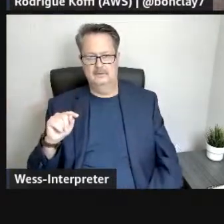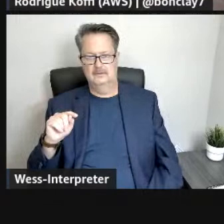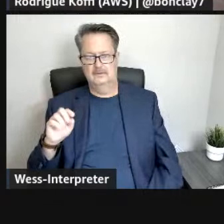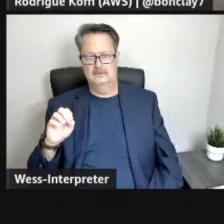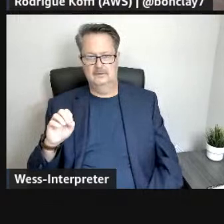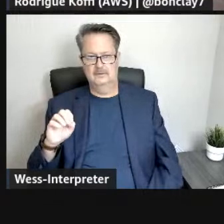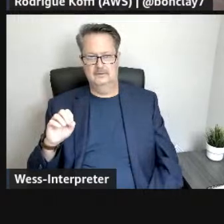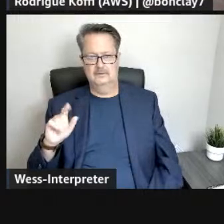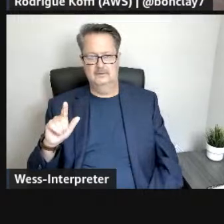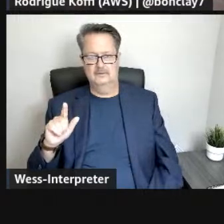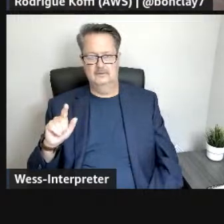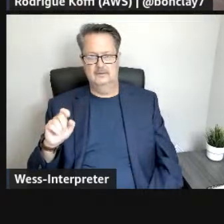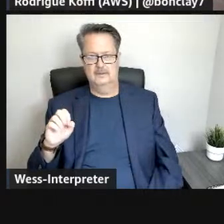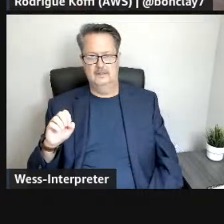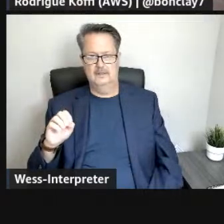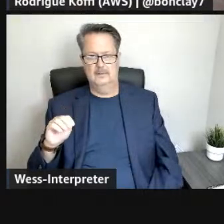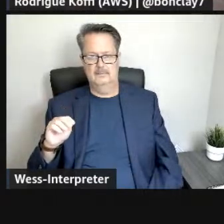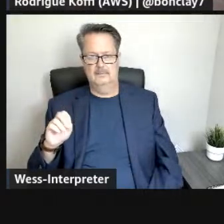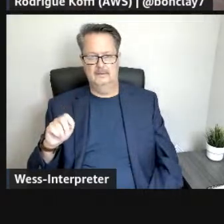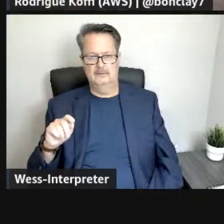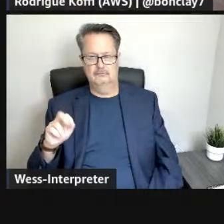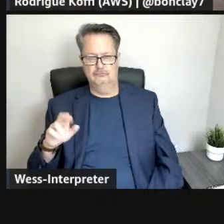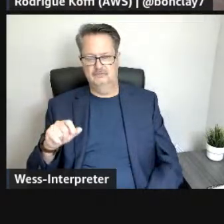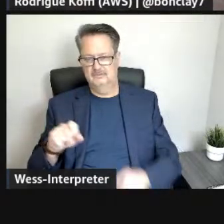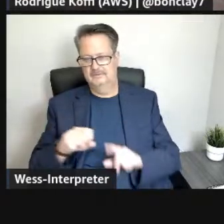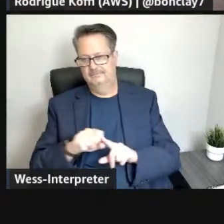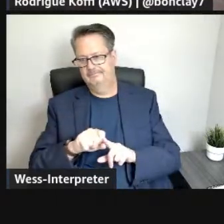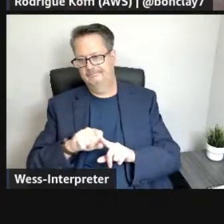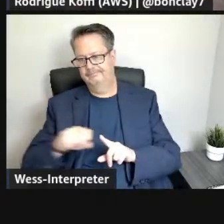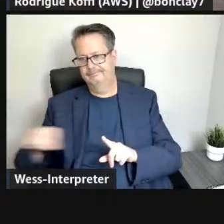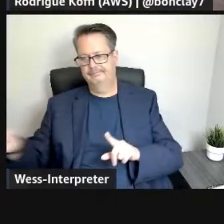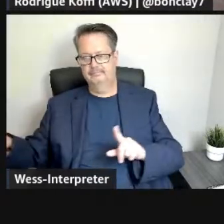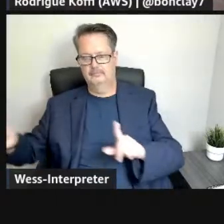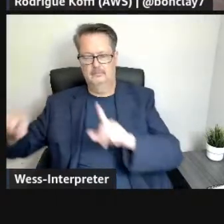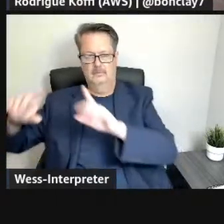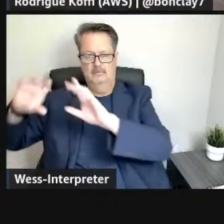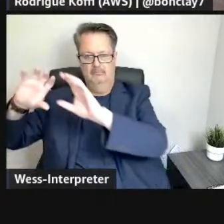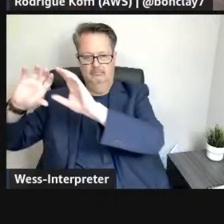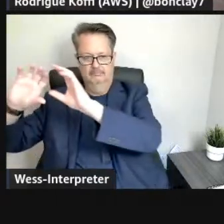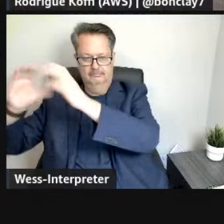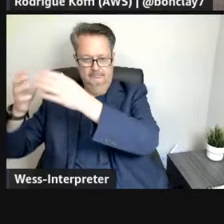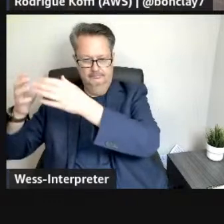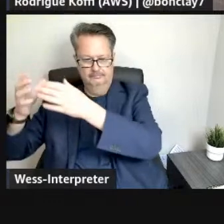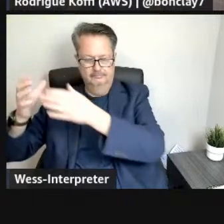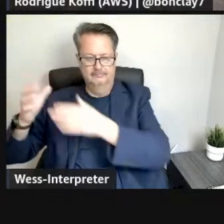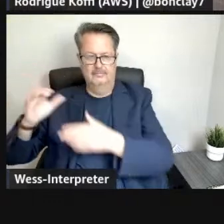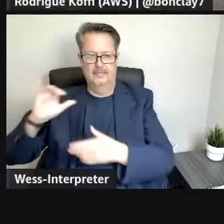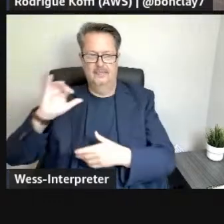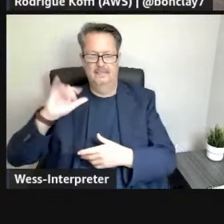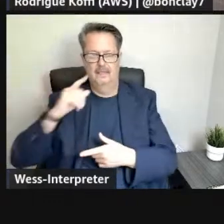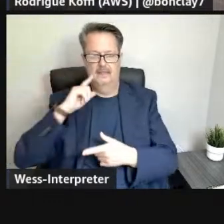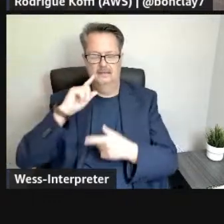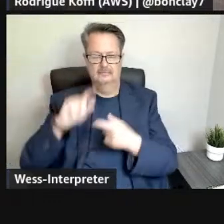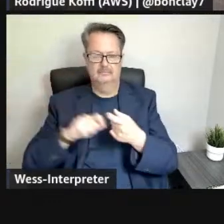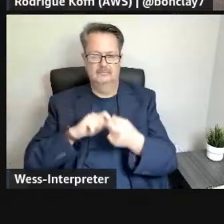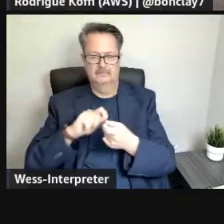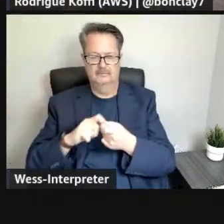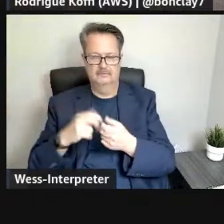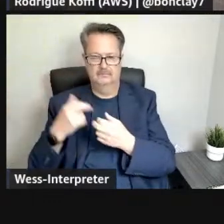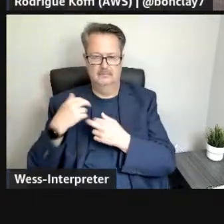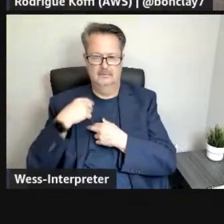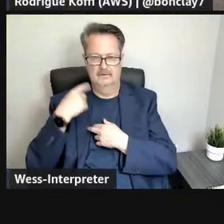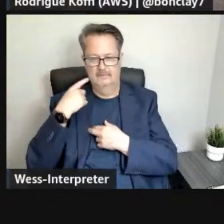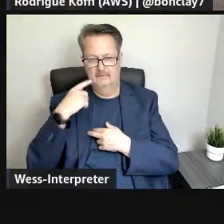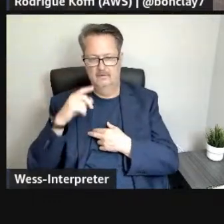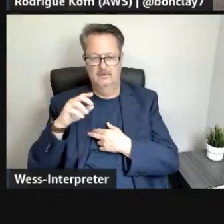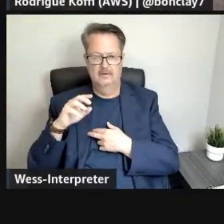OpenTelemetry compatible destination. So with this, your application is directly responsible for sending the signals, such as metrics and